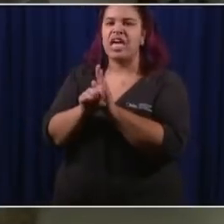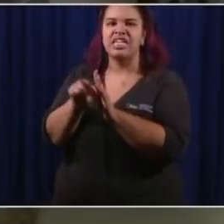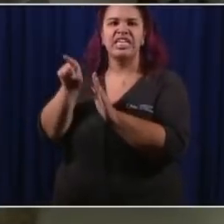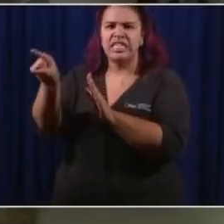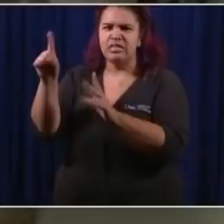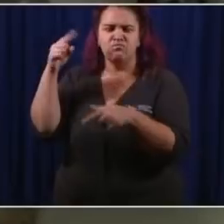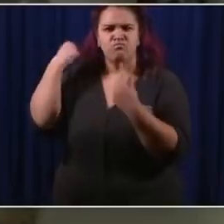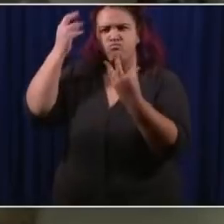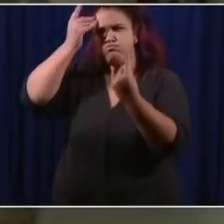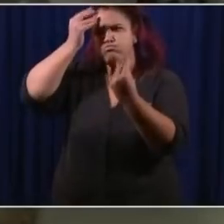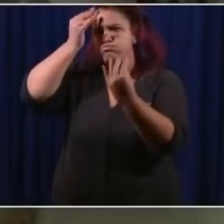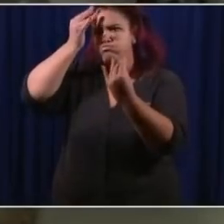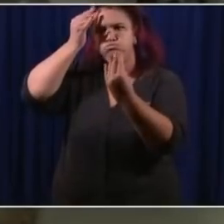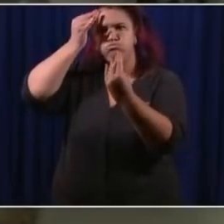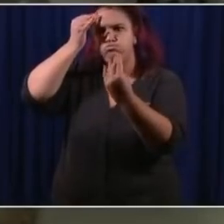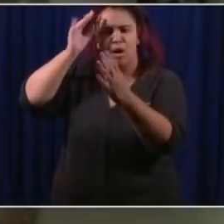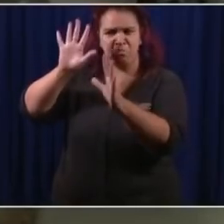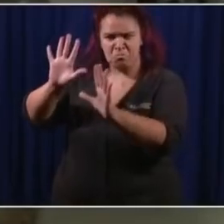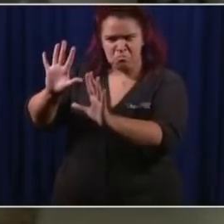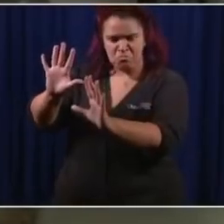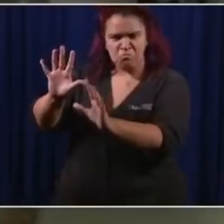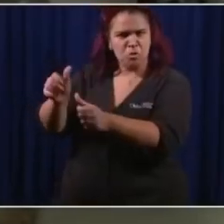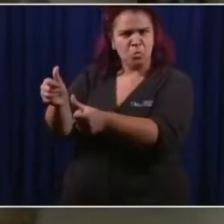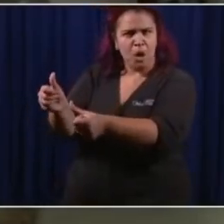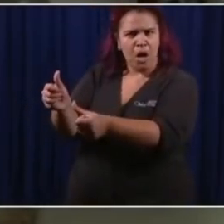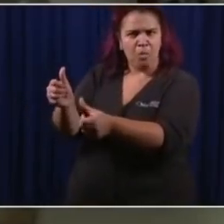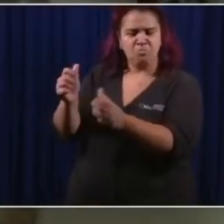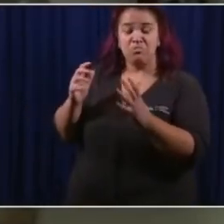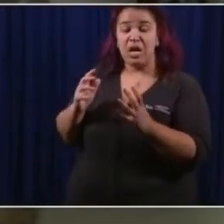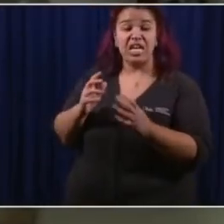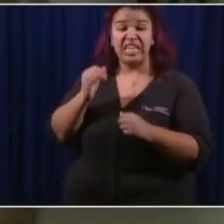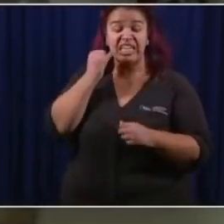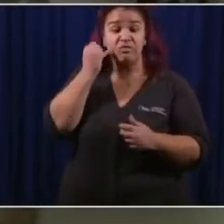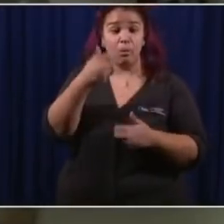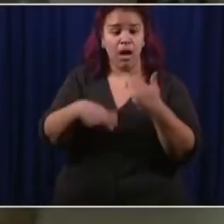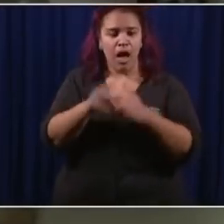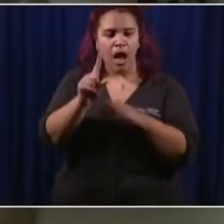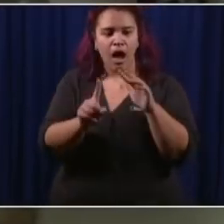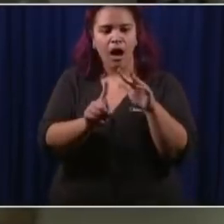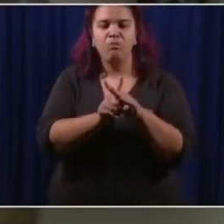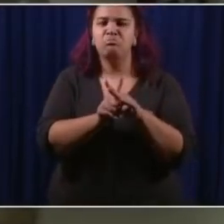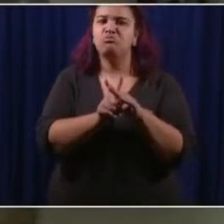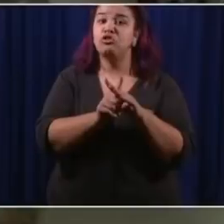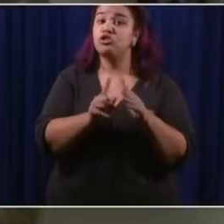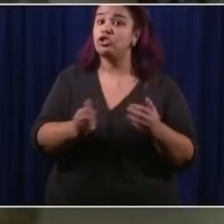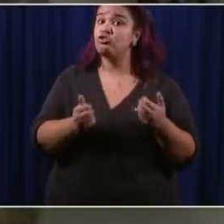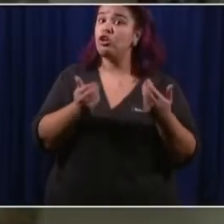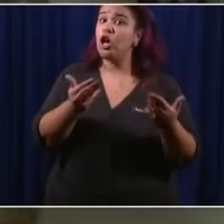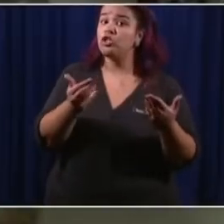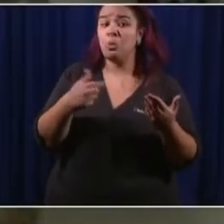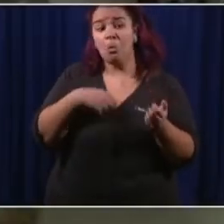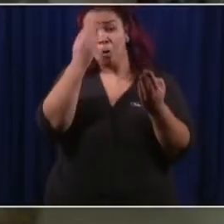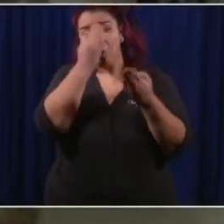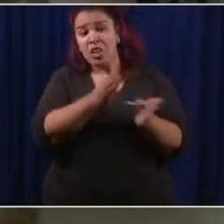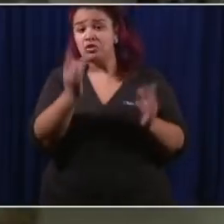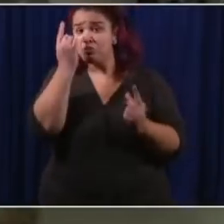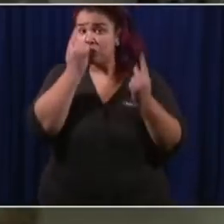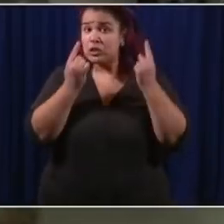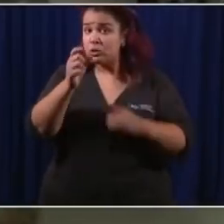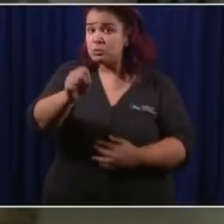a problem, we're open to any kind of, suggestions. But, we want people,